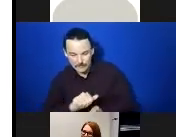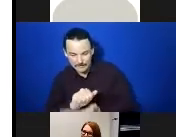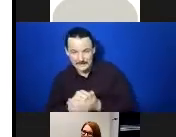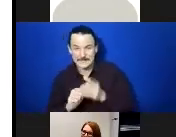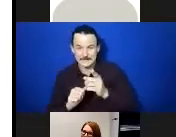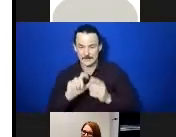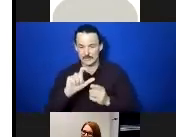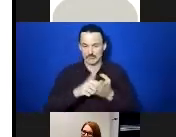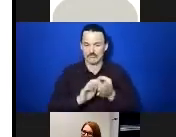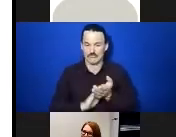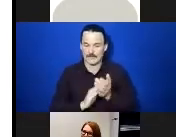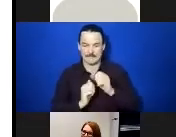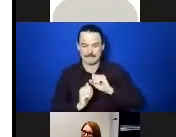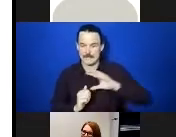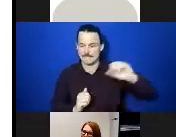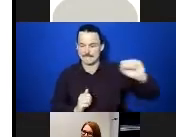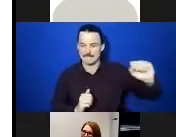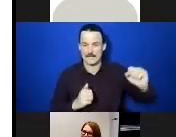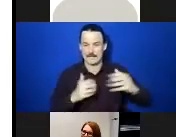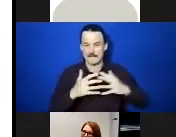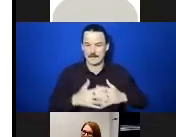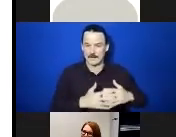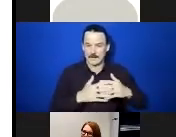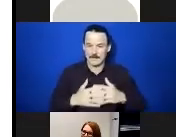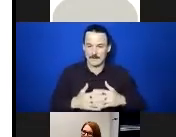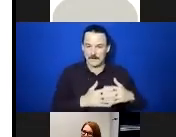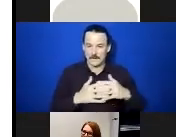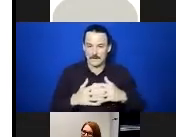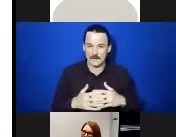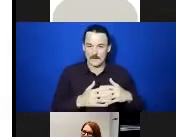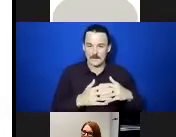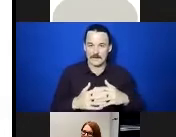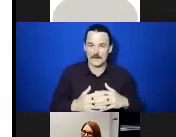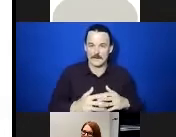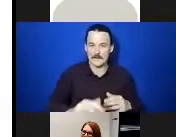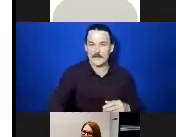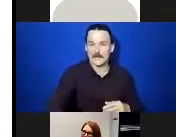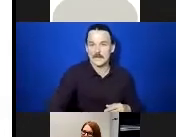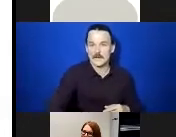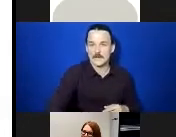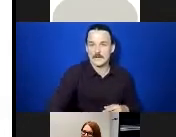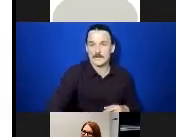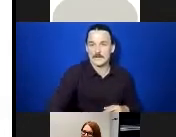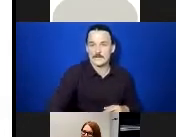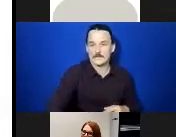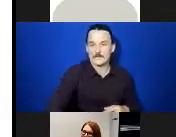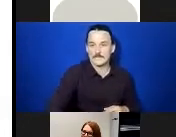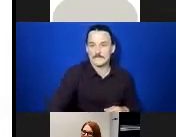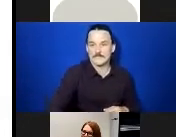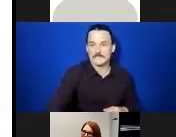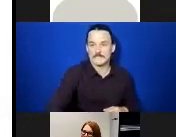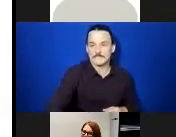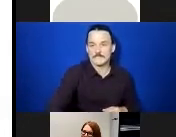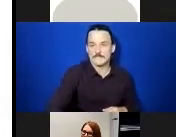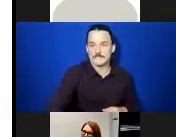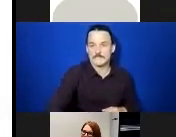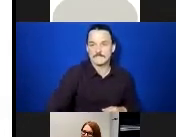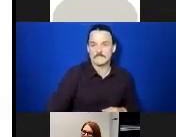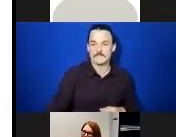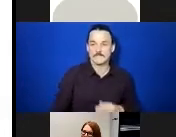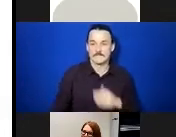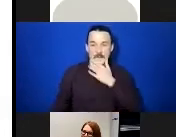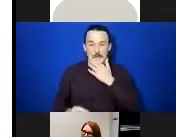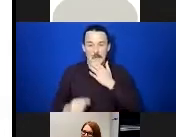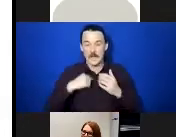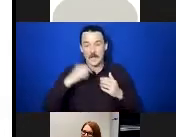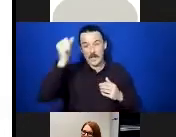affair with a local businessman and not with him. Although there was speculation at the time that Gardner may have